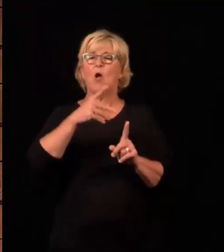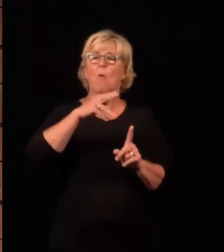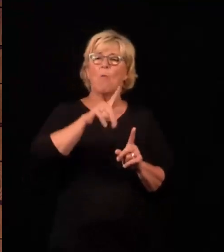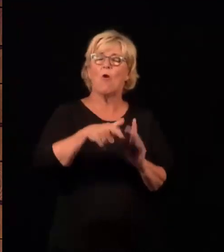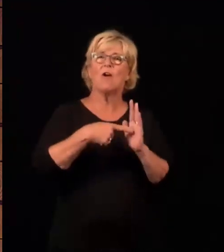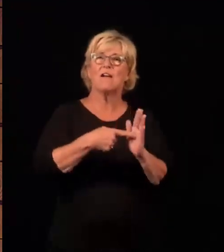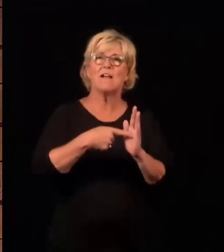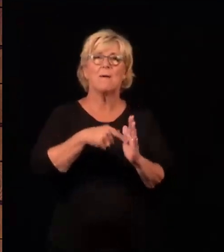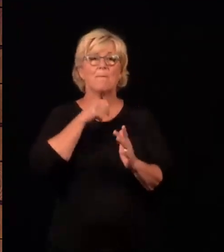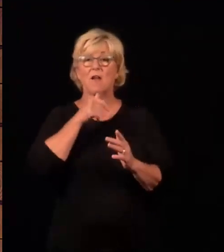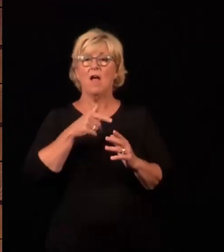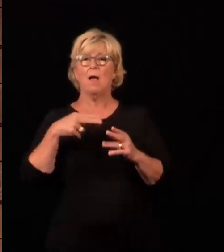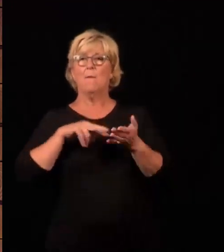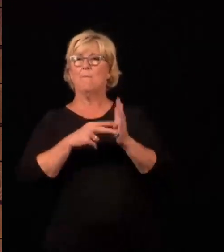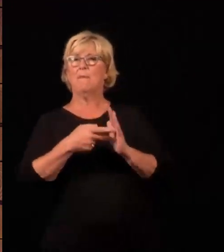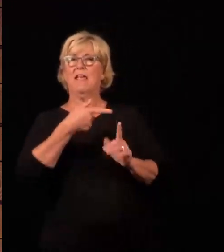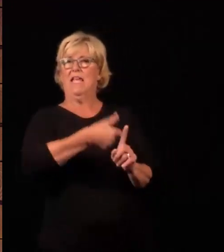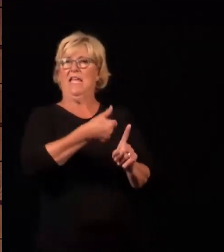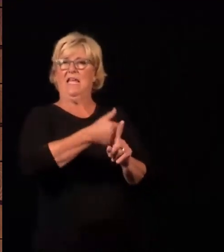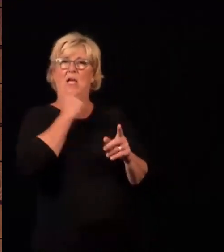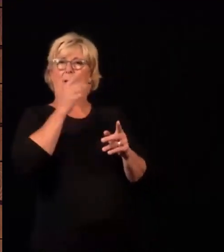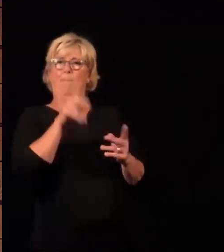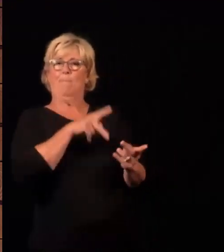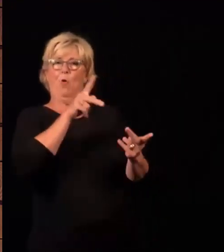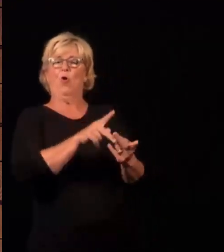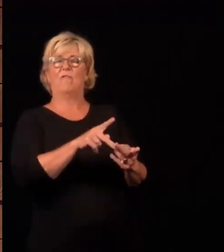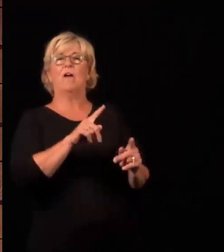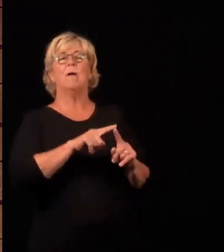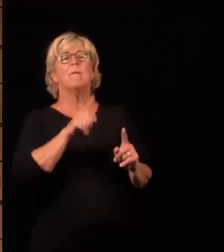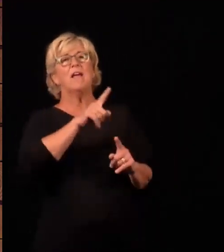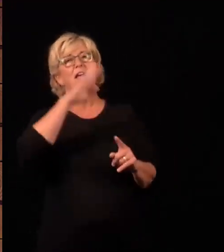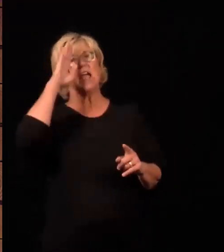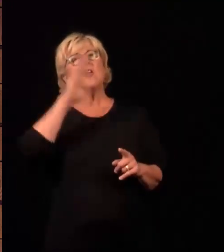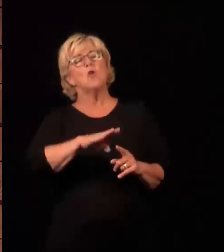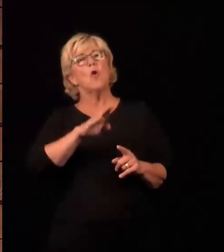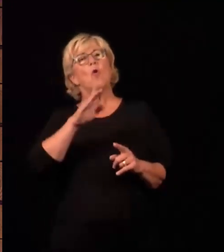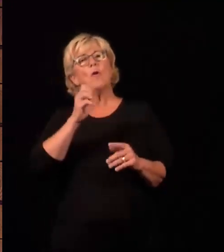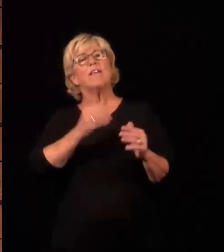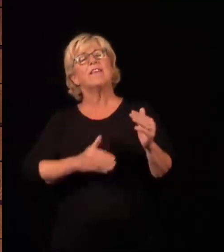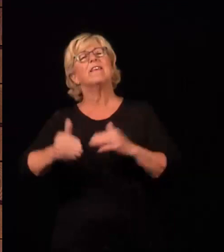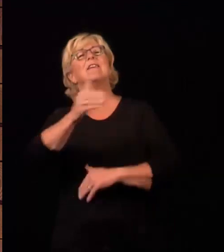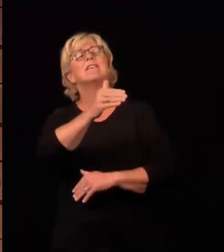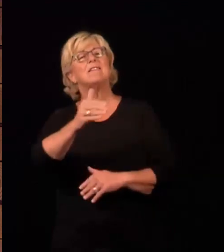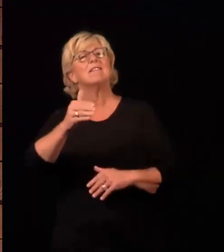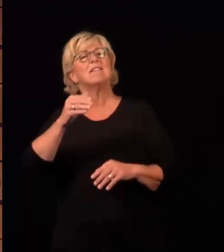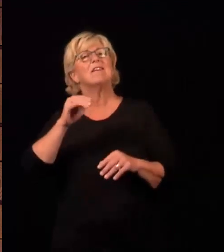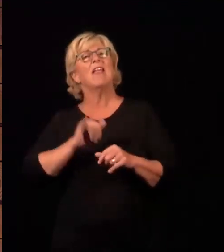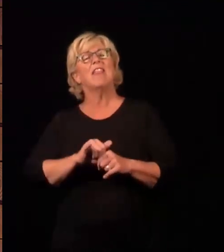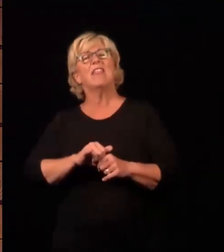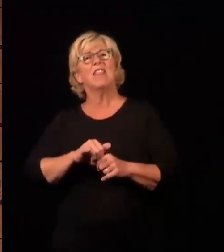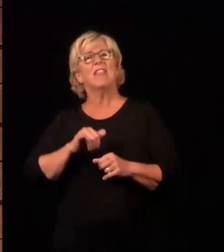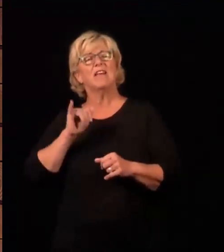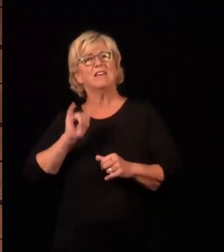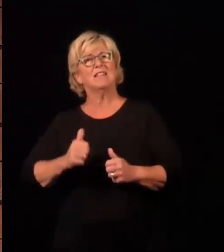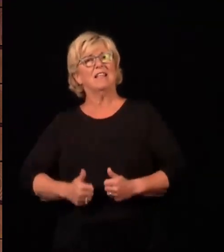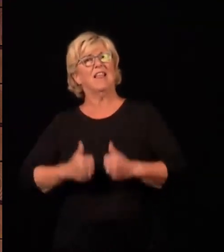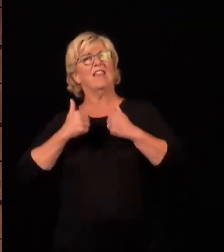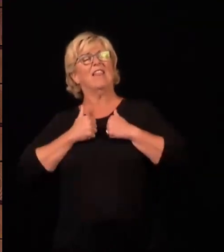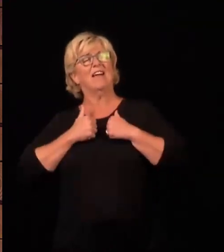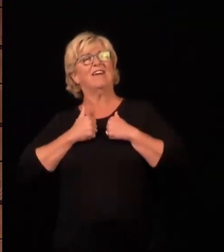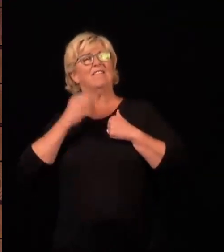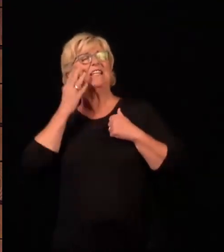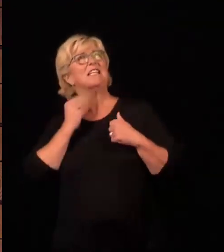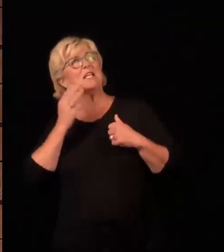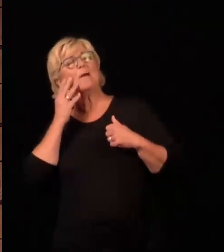not declaring himself to be perfect, but he realizes that he is ahead of them in this journey of the Christian life. And